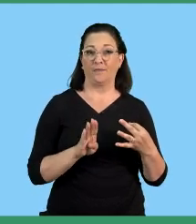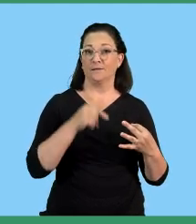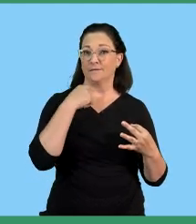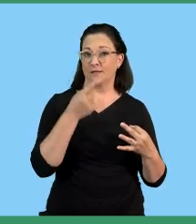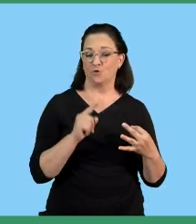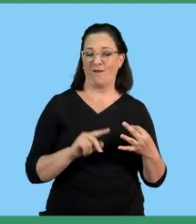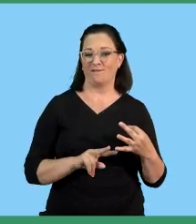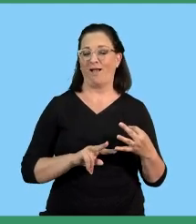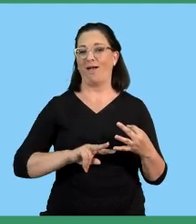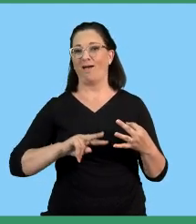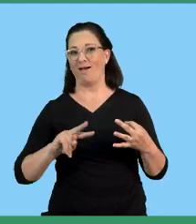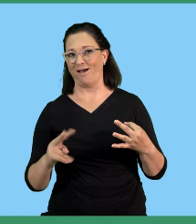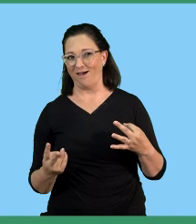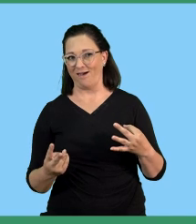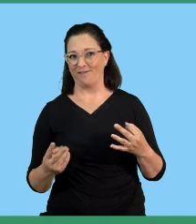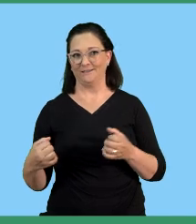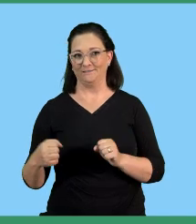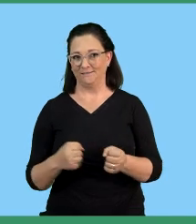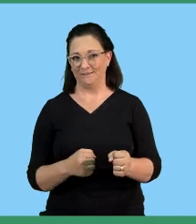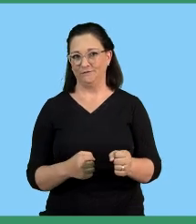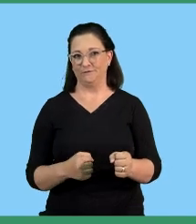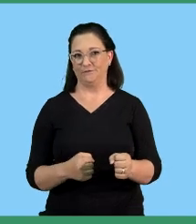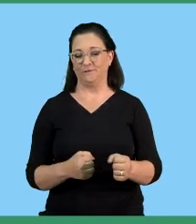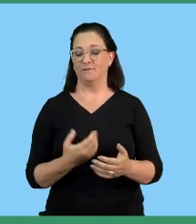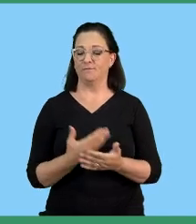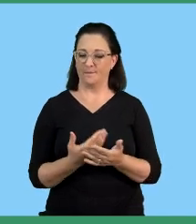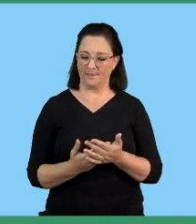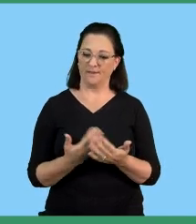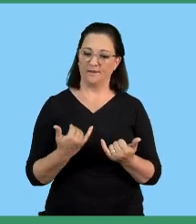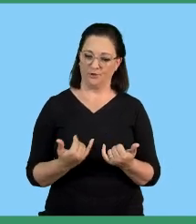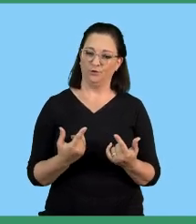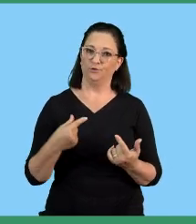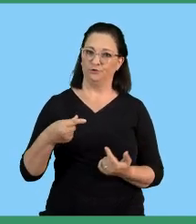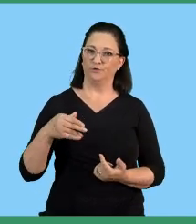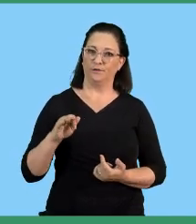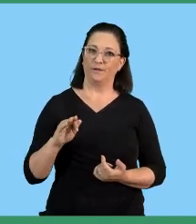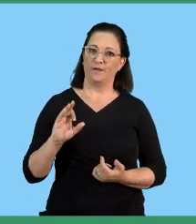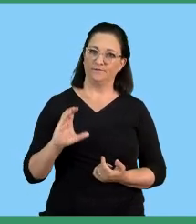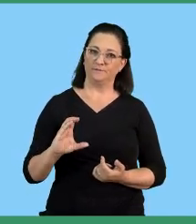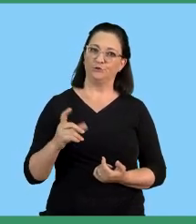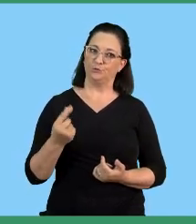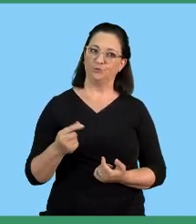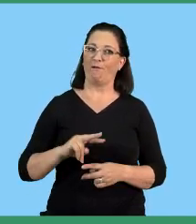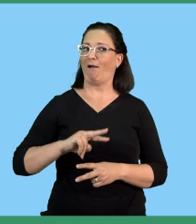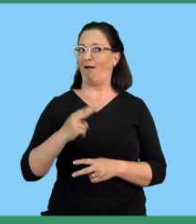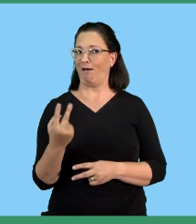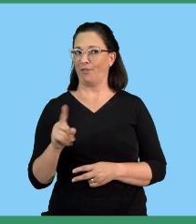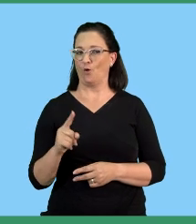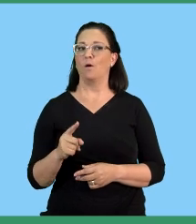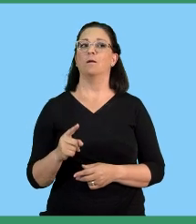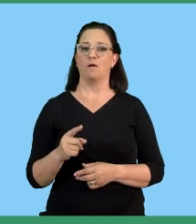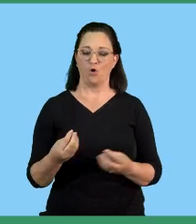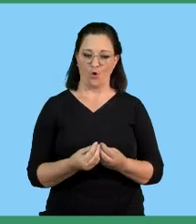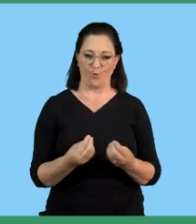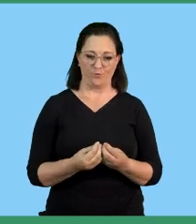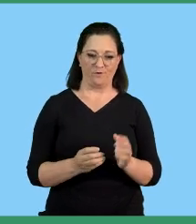says, explain other intensive strategy that could be applied by GFC. What is the other?